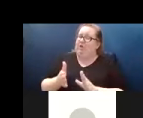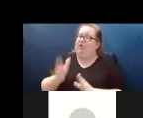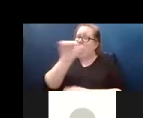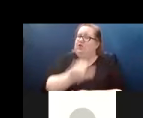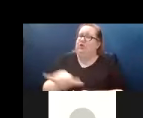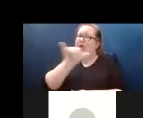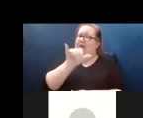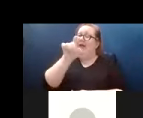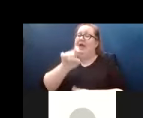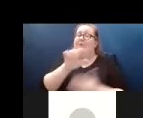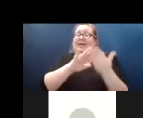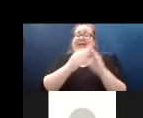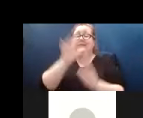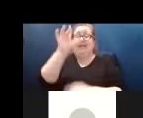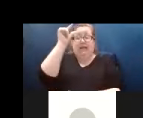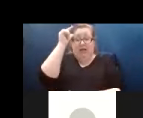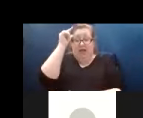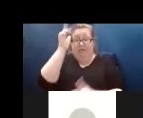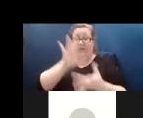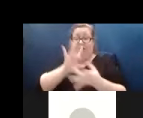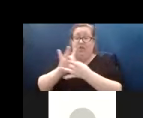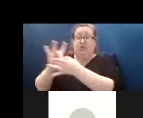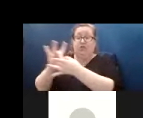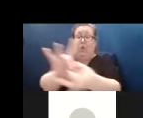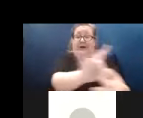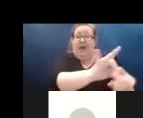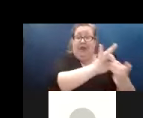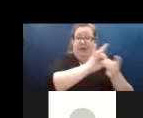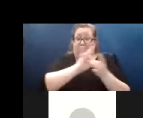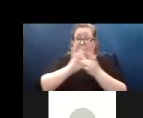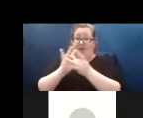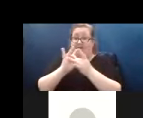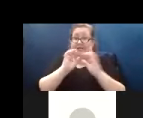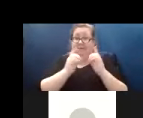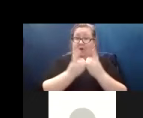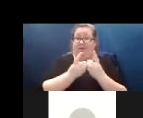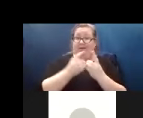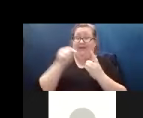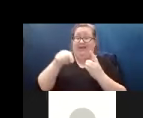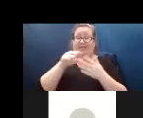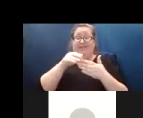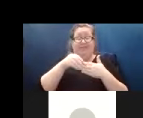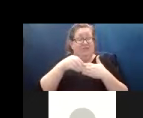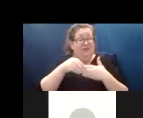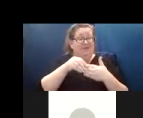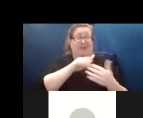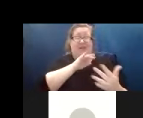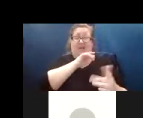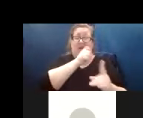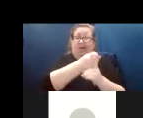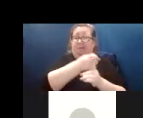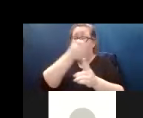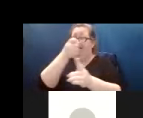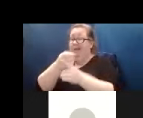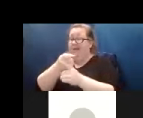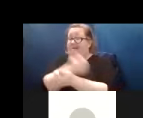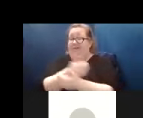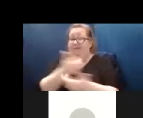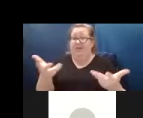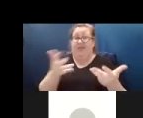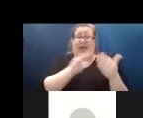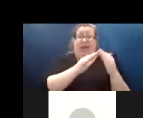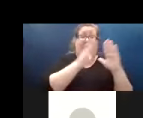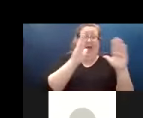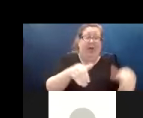governments to coordinate across departments. This resilience hits on everything, whether it's our housing authorities, our health